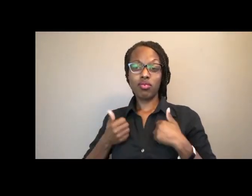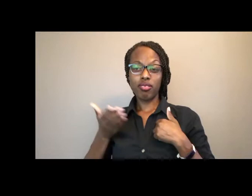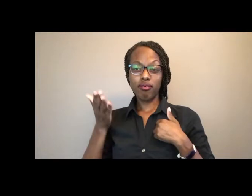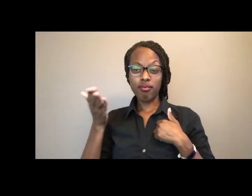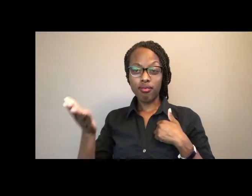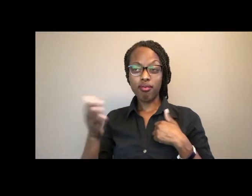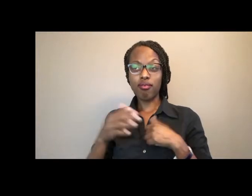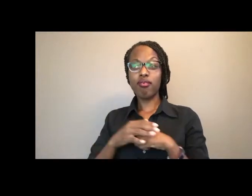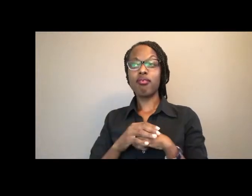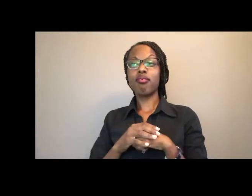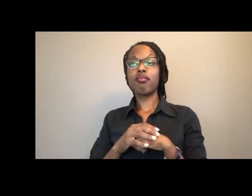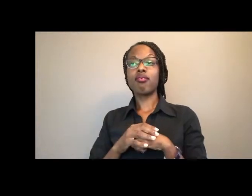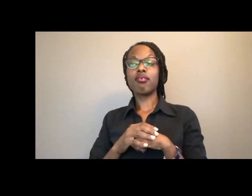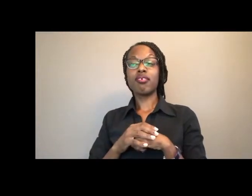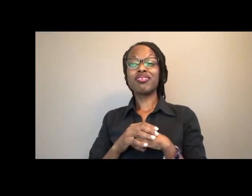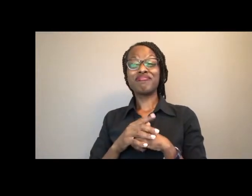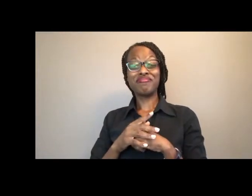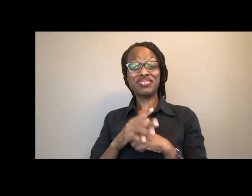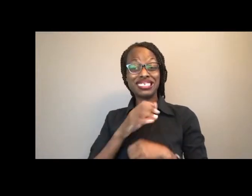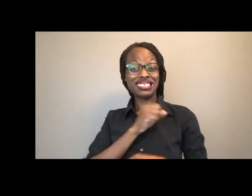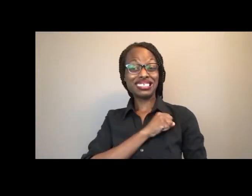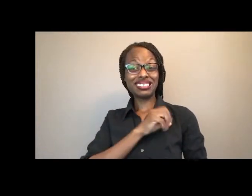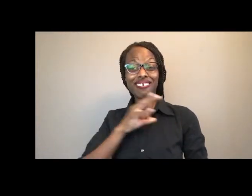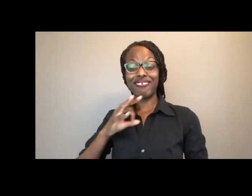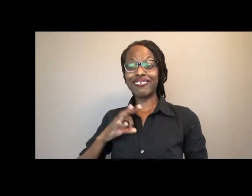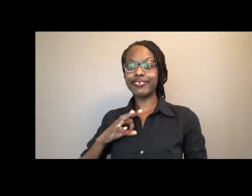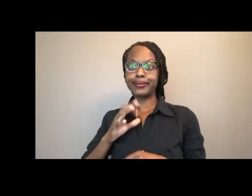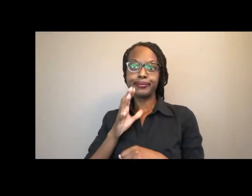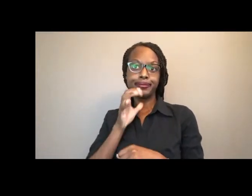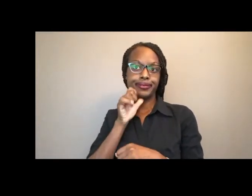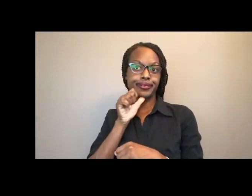was understaffed,